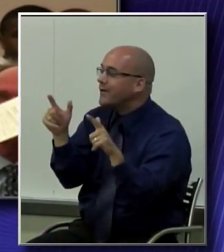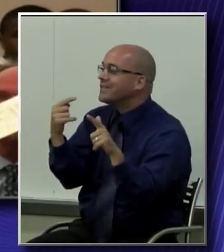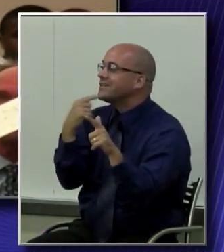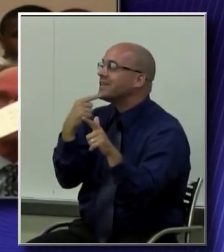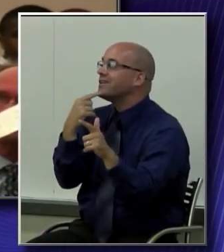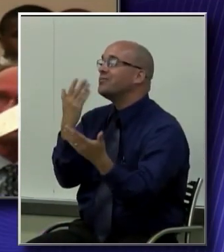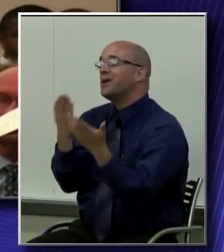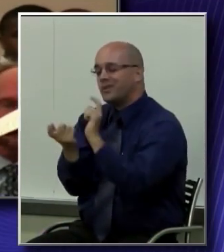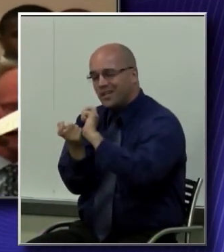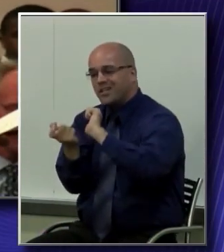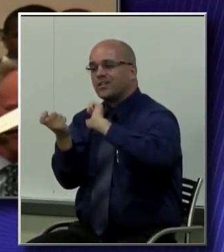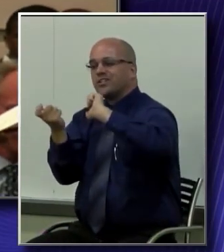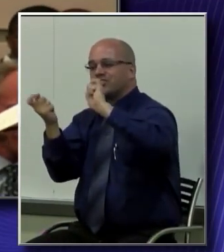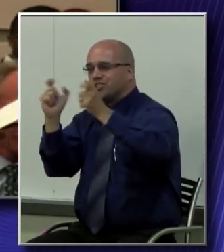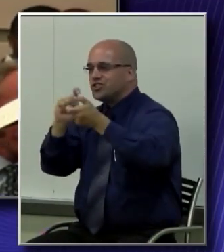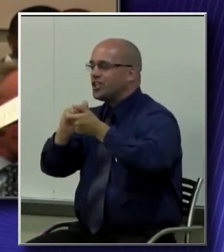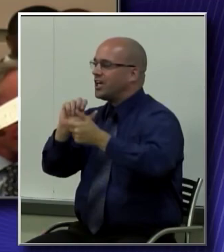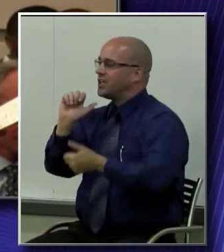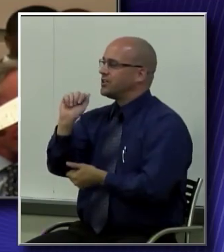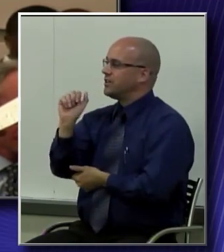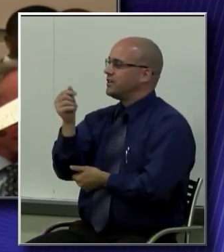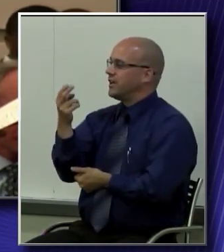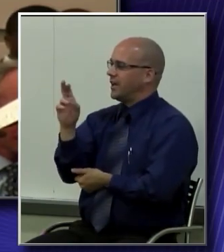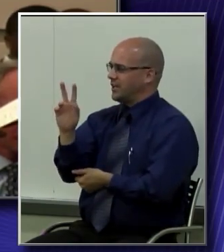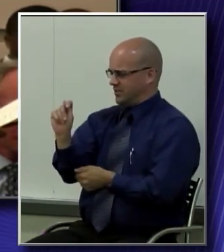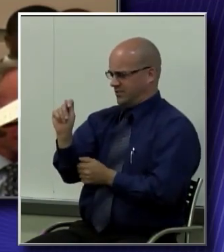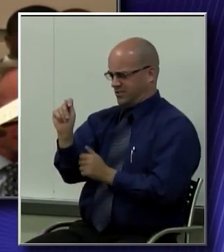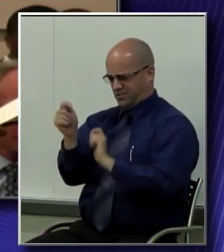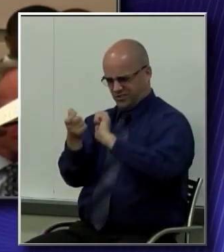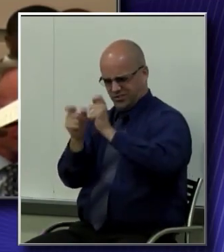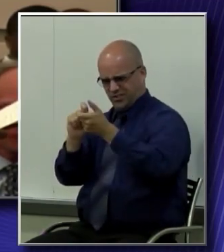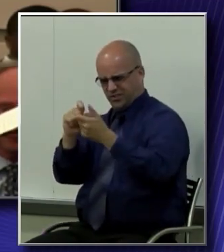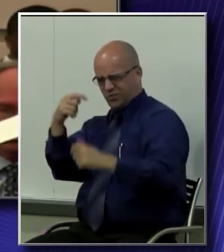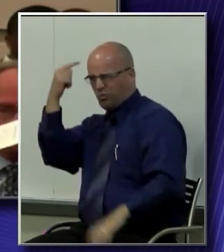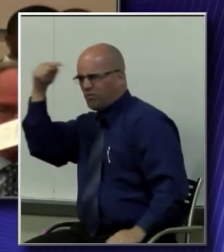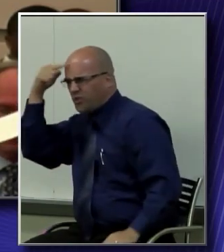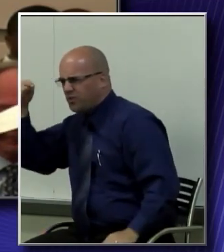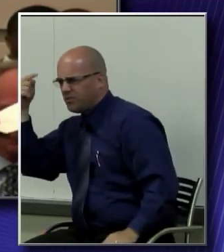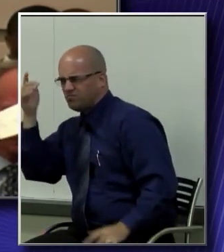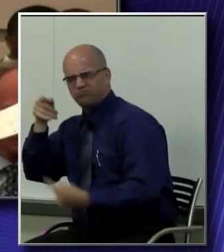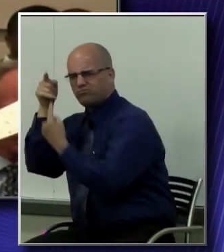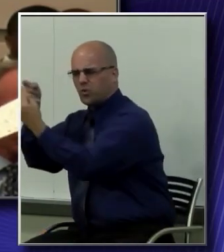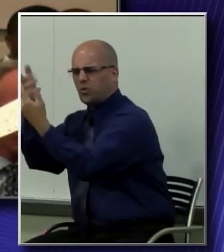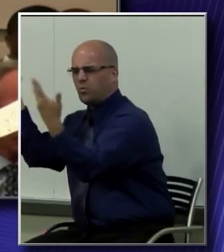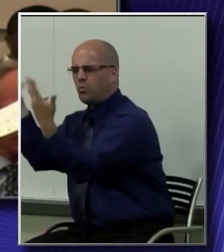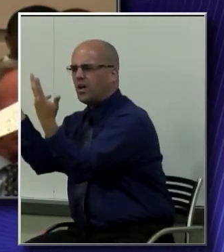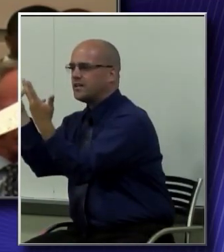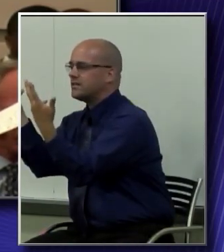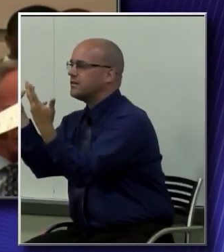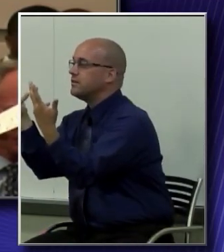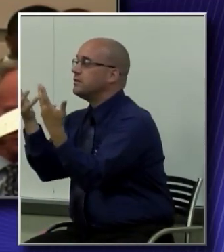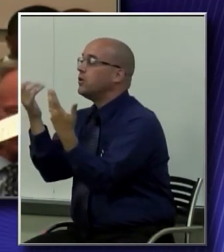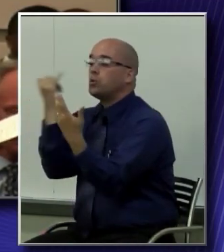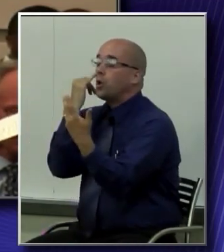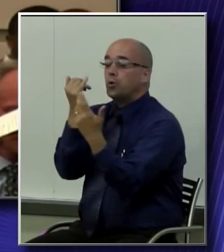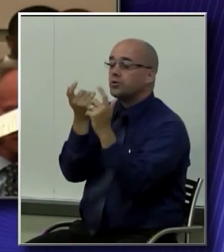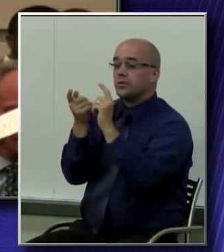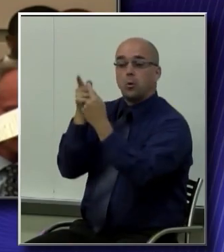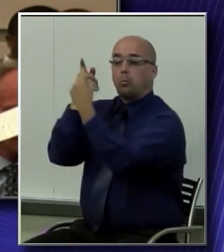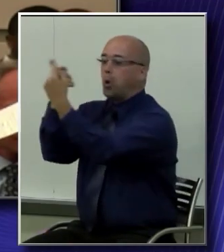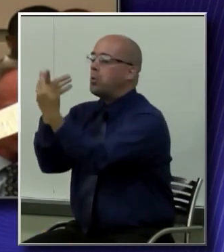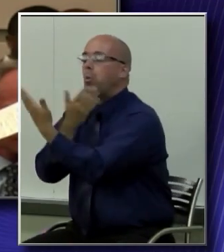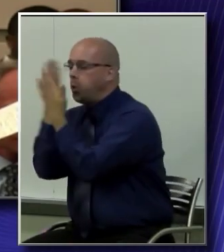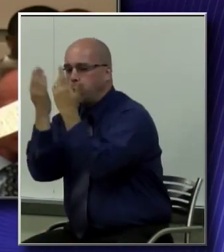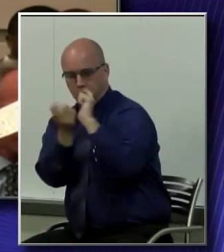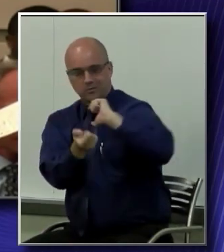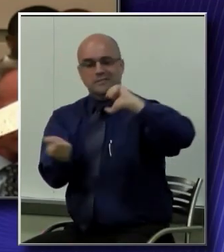change agent. Change for what? For what purpose? Change by itself without purpose or vision